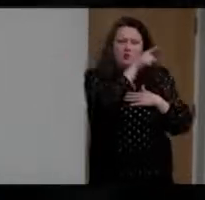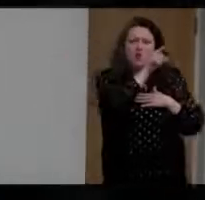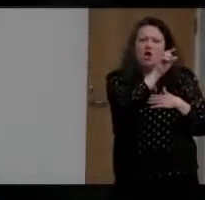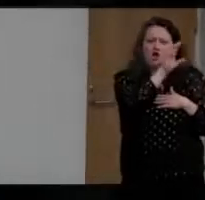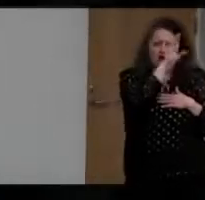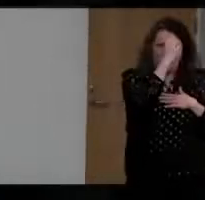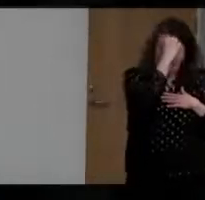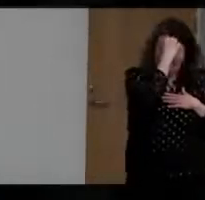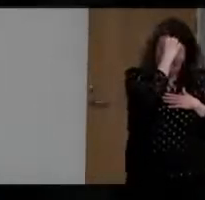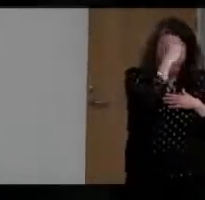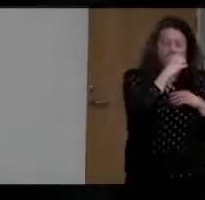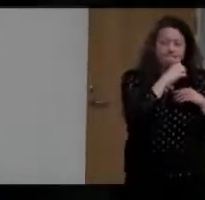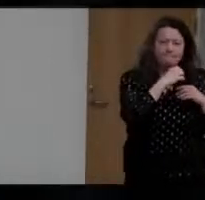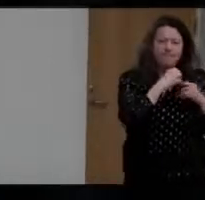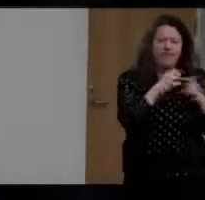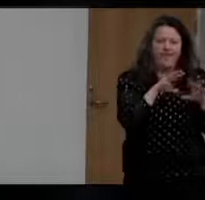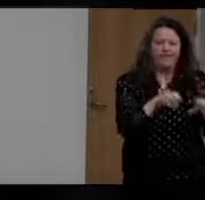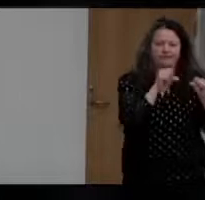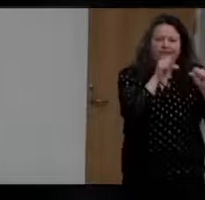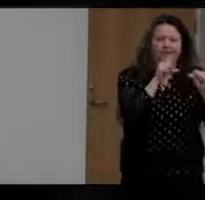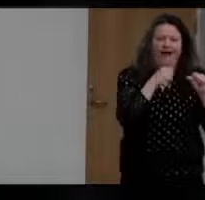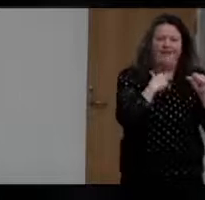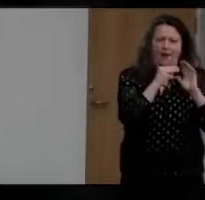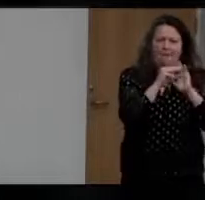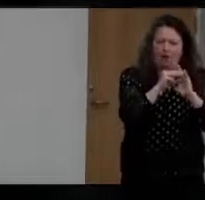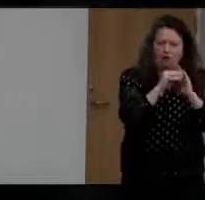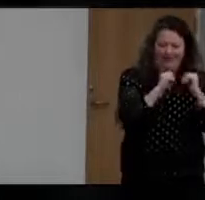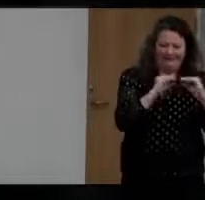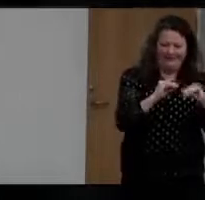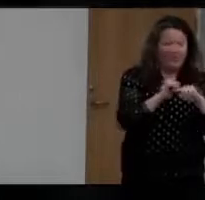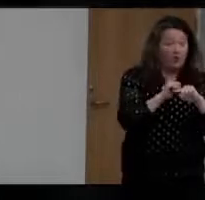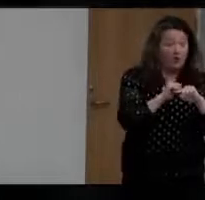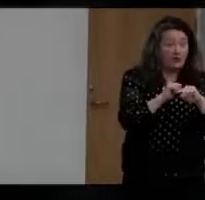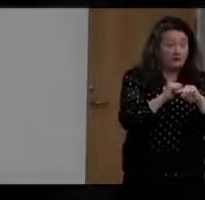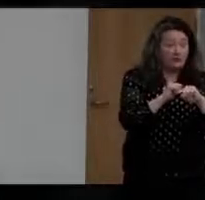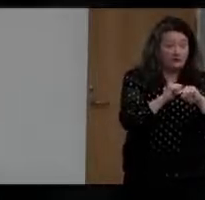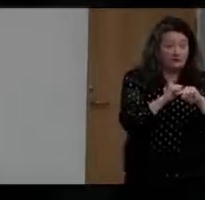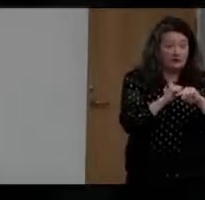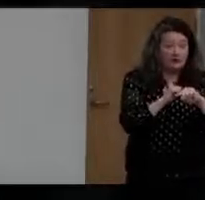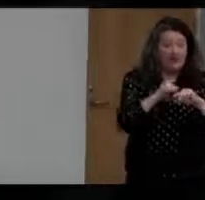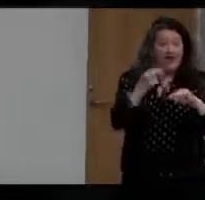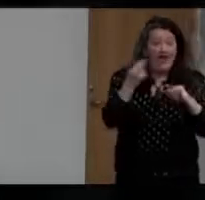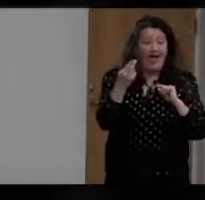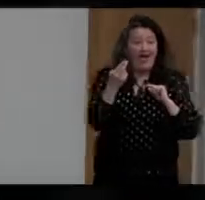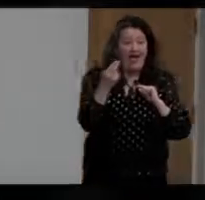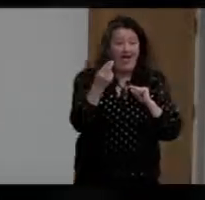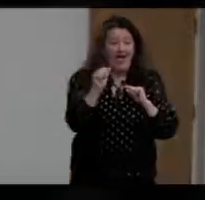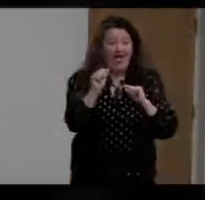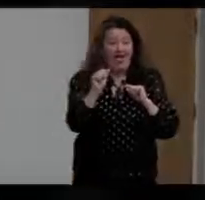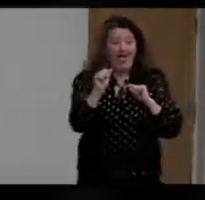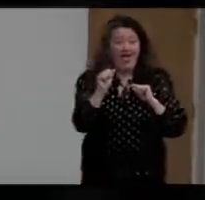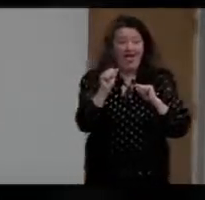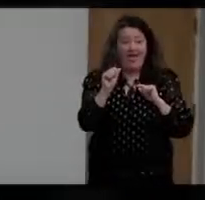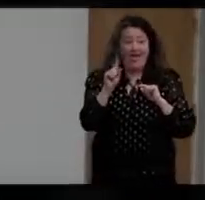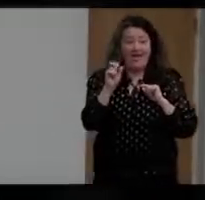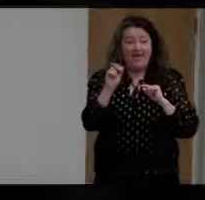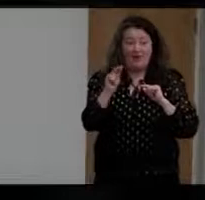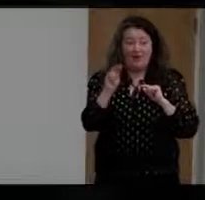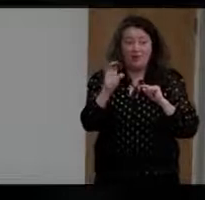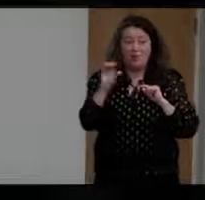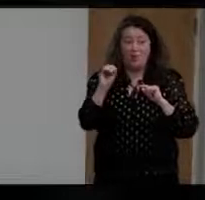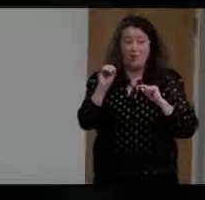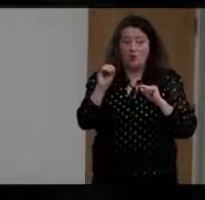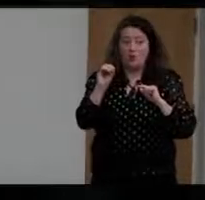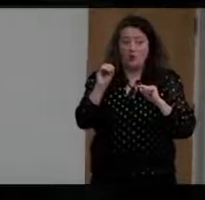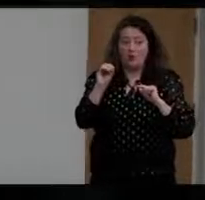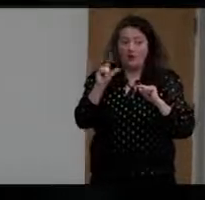It's like the Hadron Collider. It's a multinational effort, and they're going to train one of